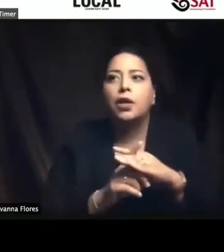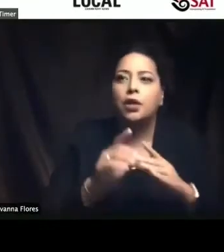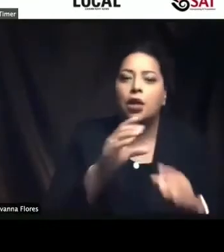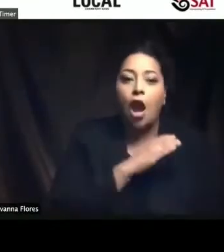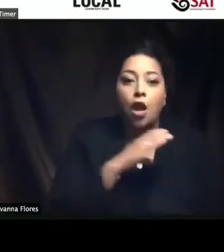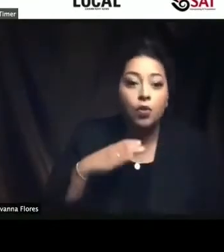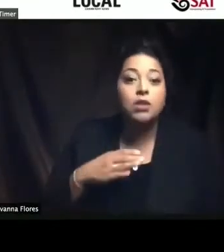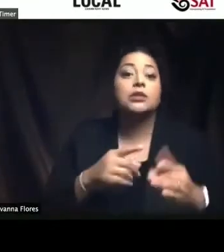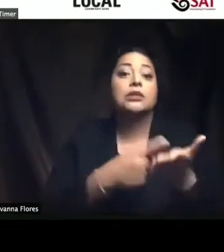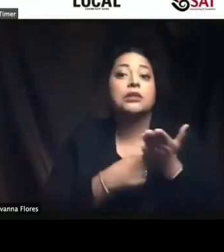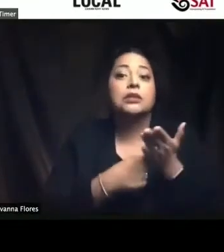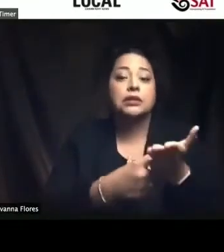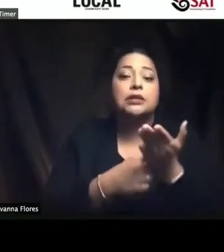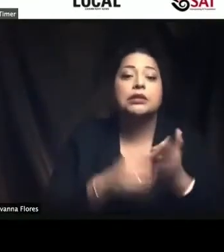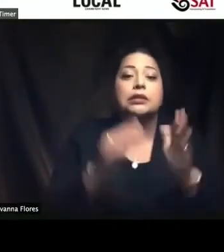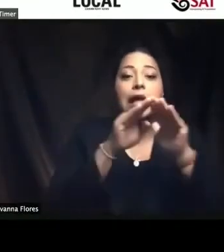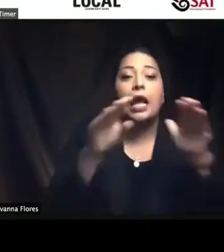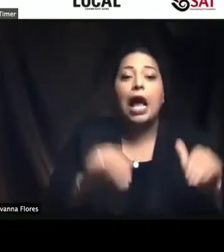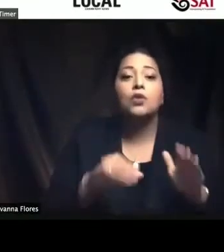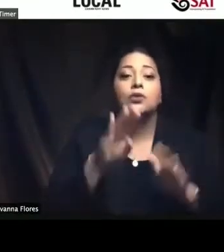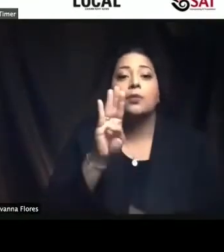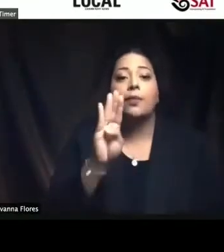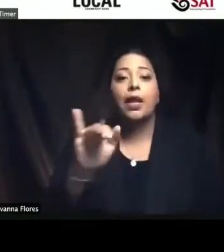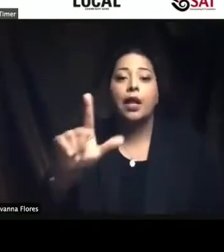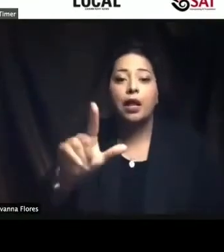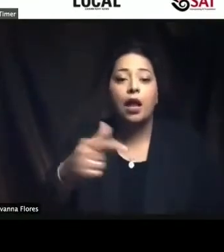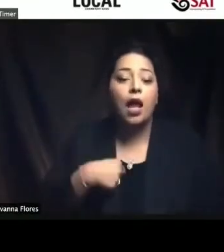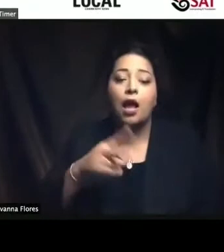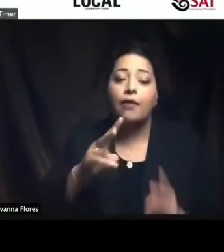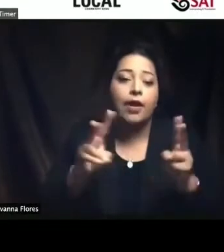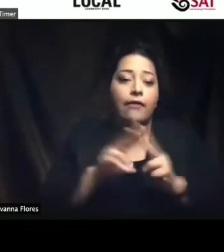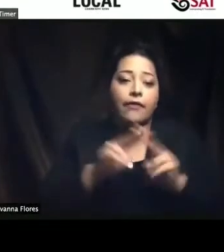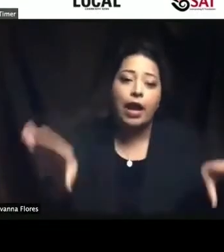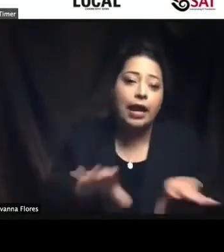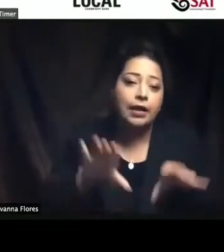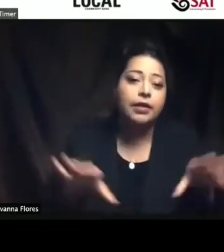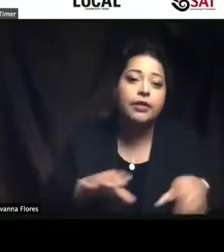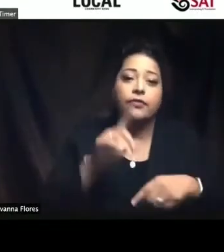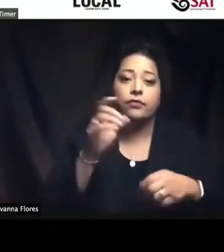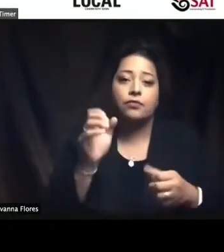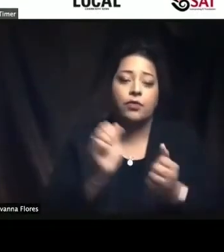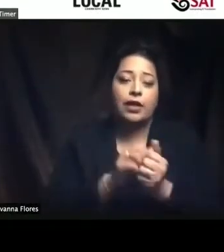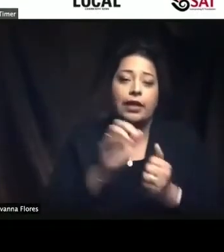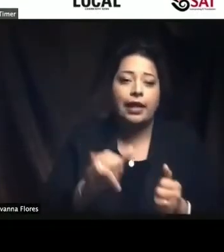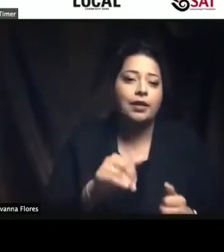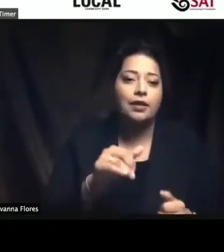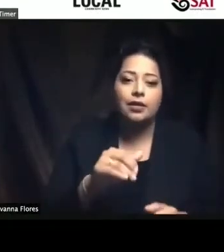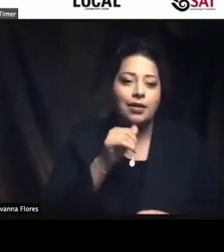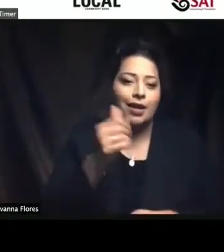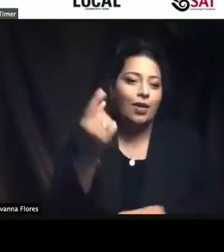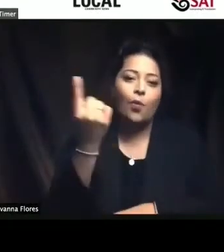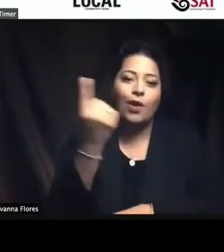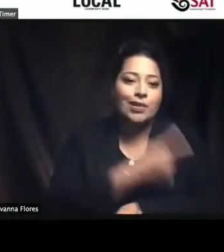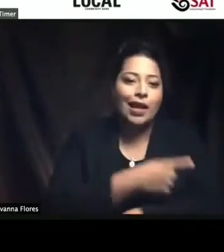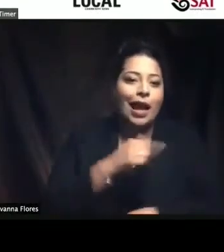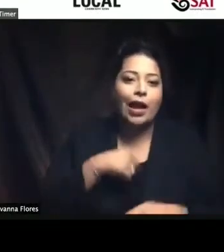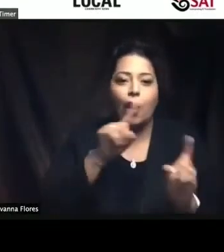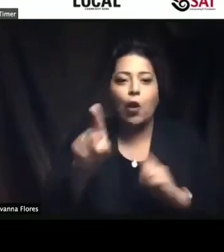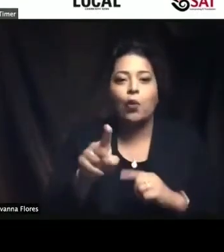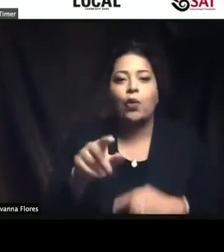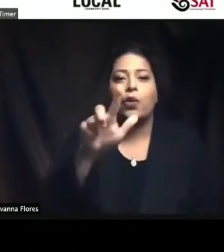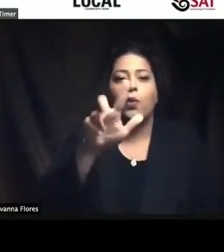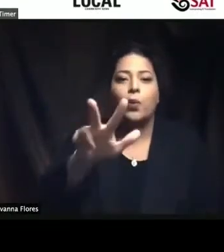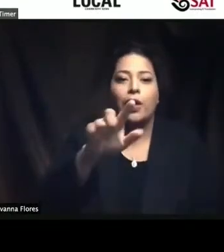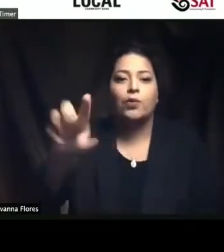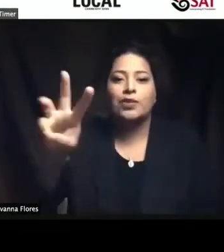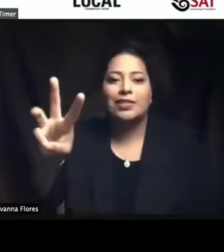to speak on House bills. So I'm very, very active when it comes to that. And there's not a day goes by that I'm not in at least three or six